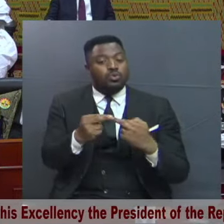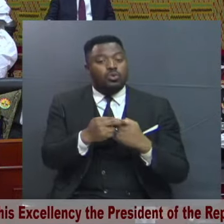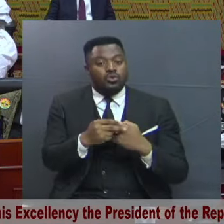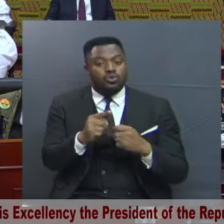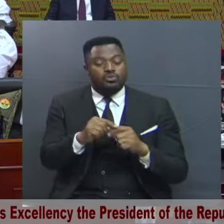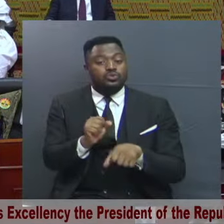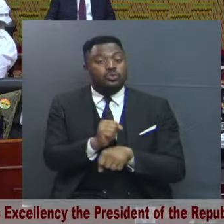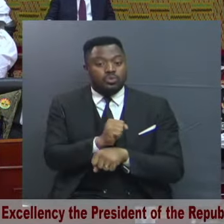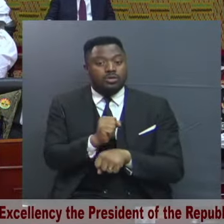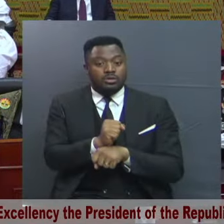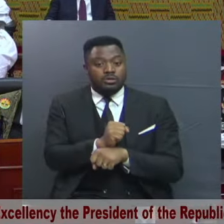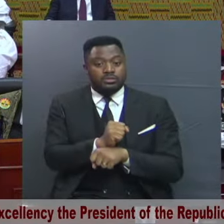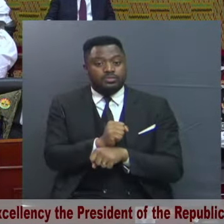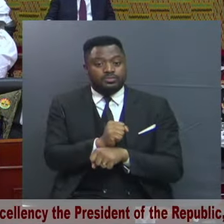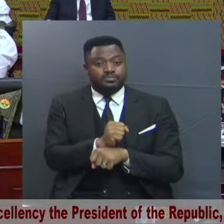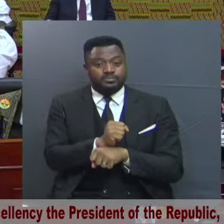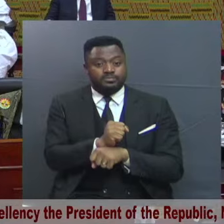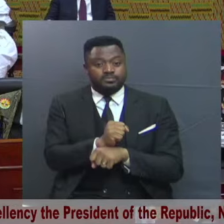to